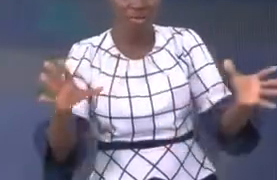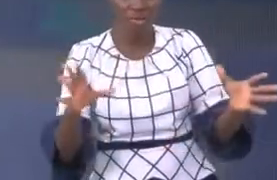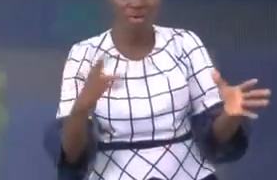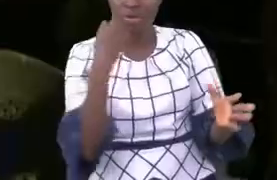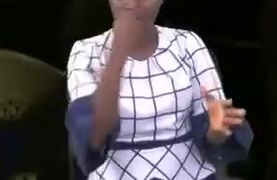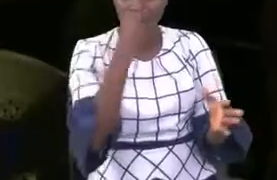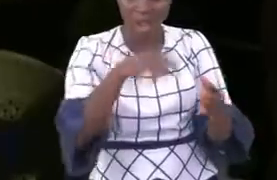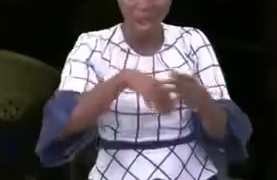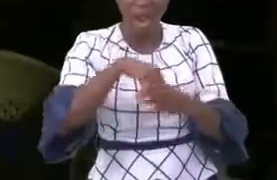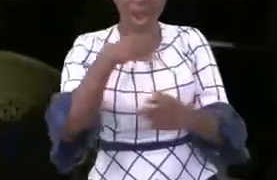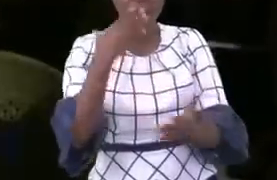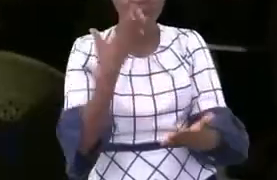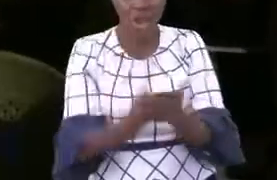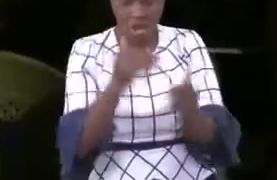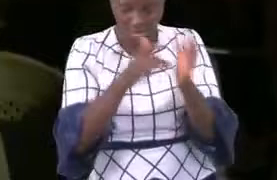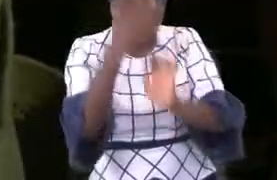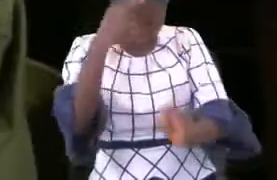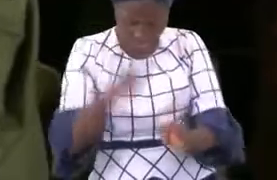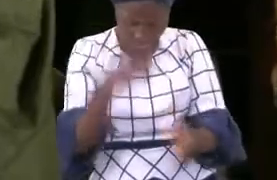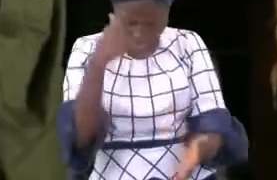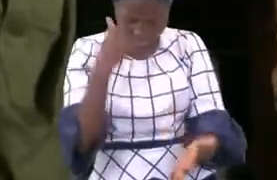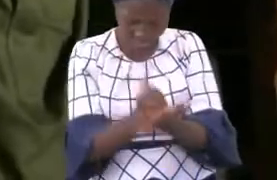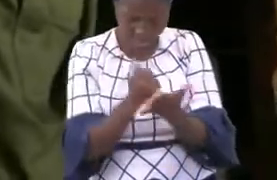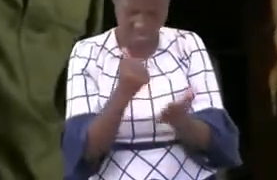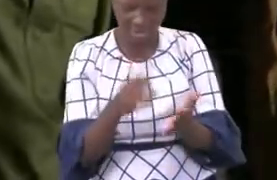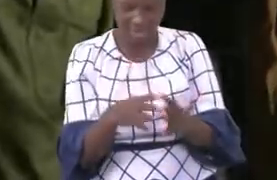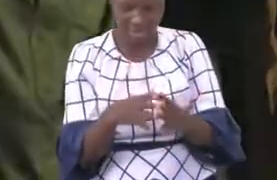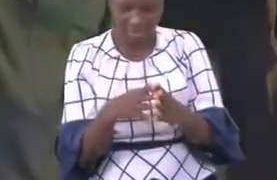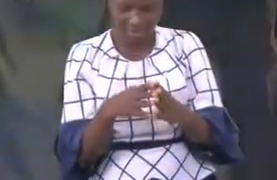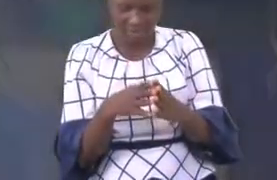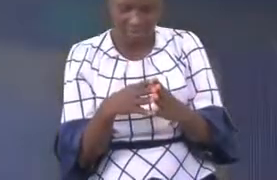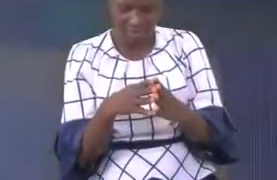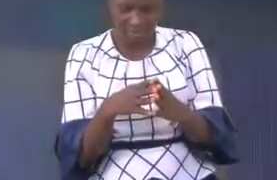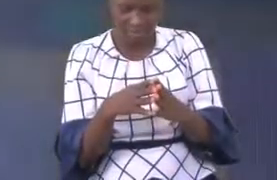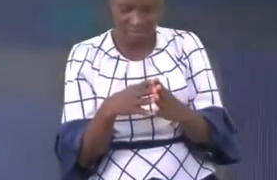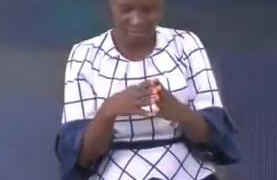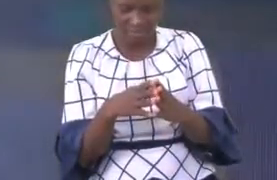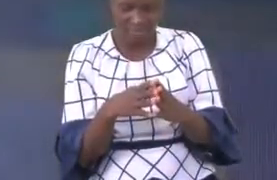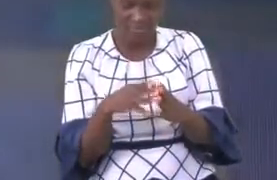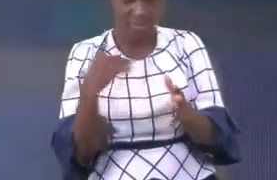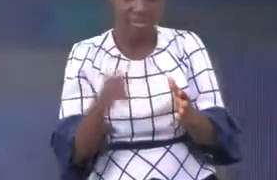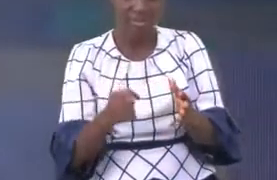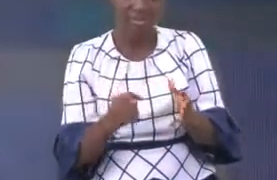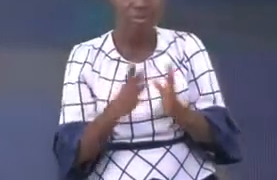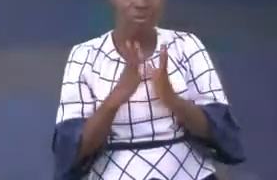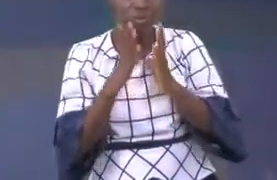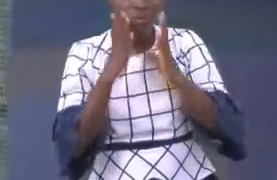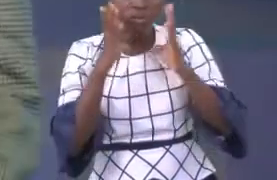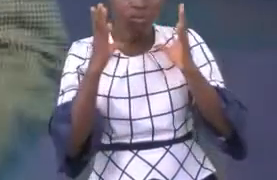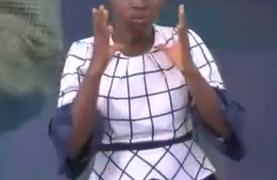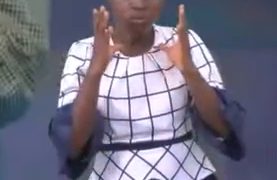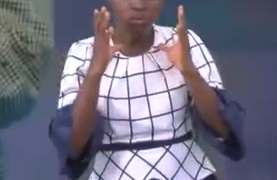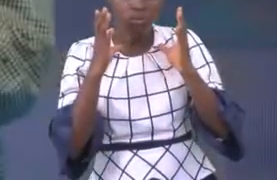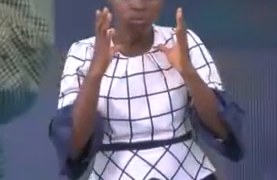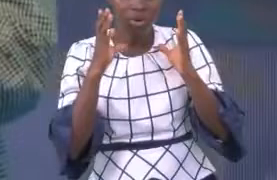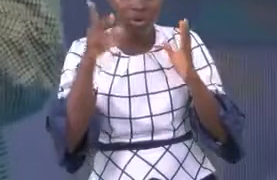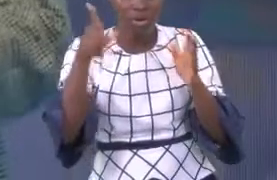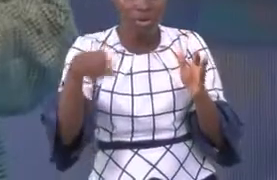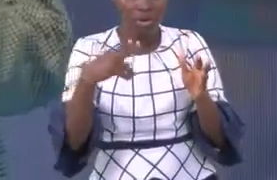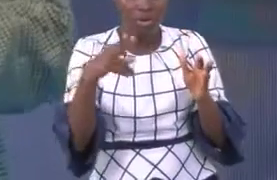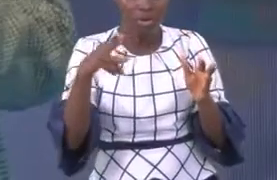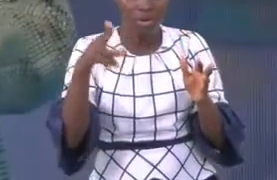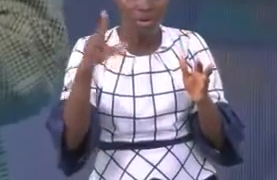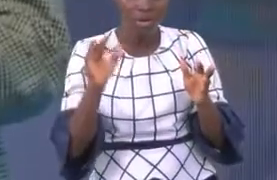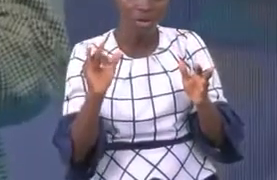name. The goiter, the fibroid, the hernia, the